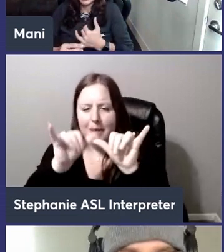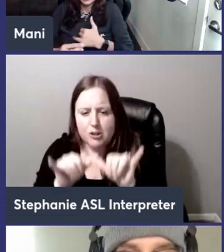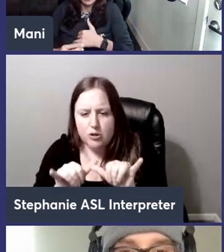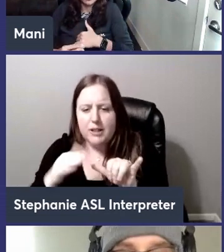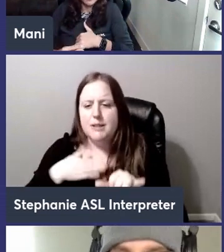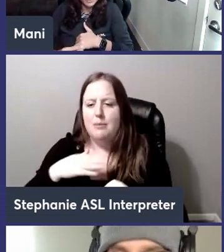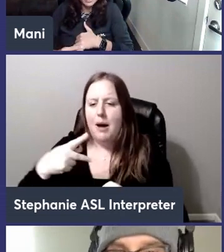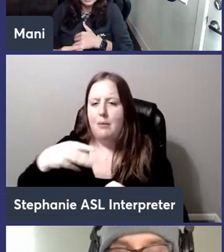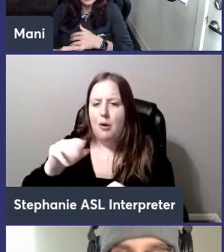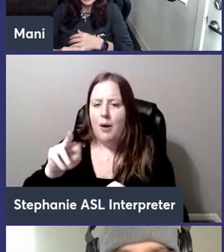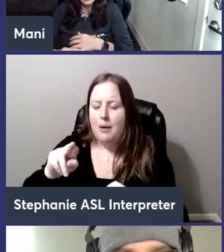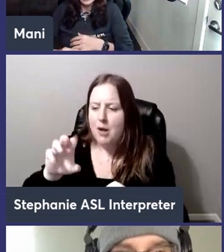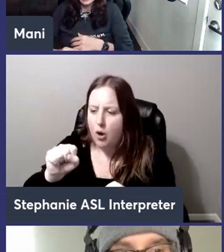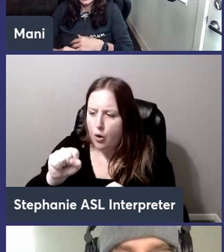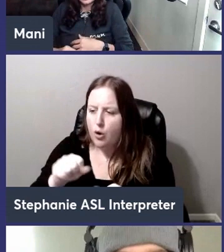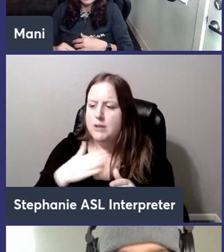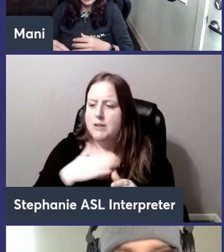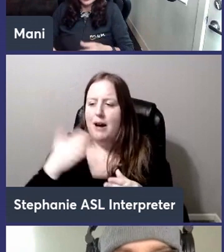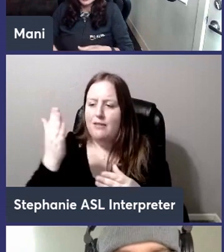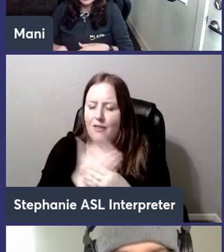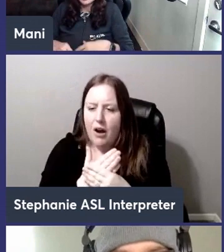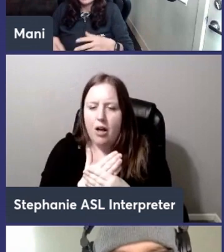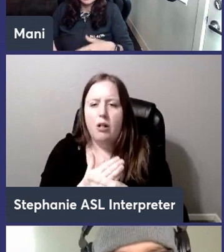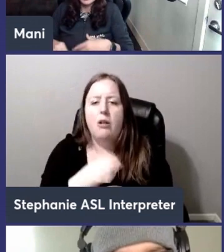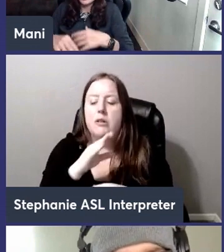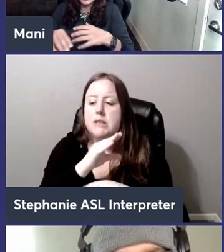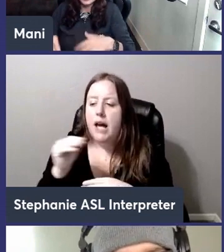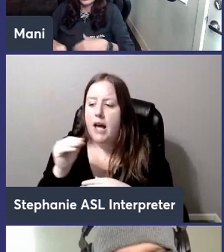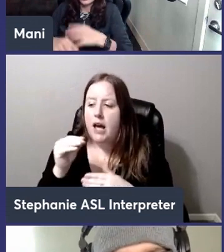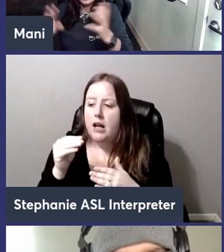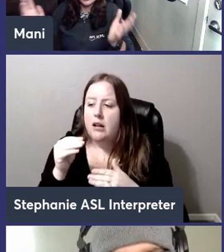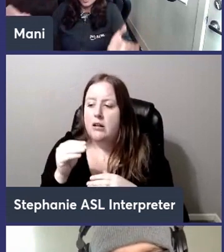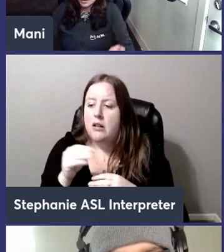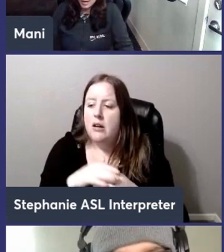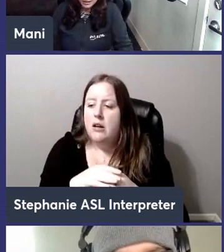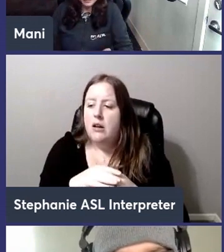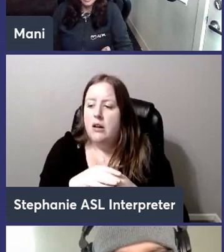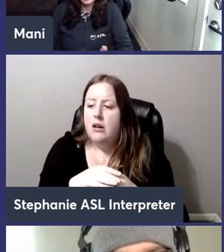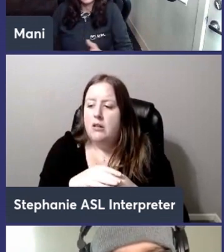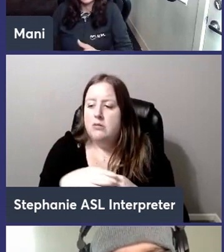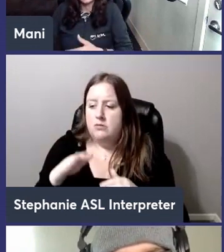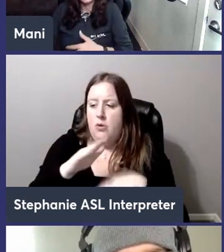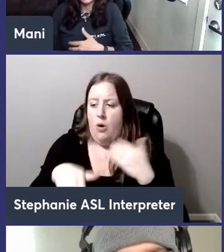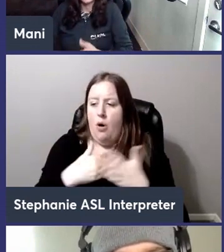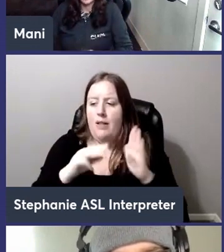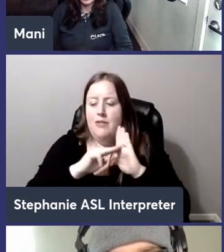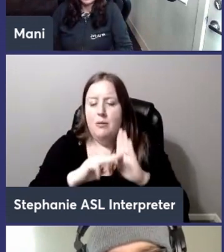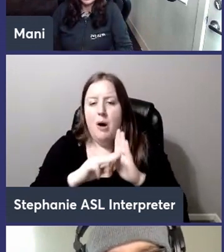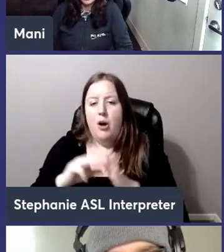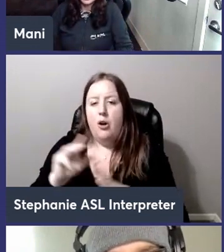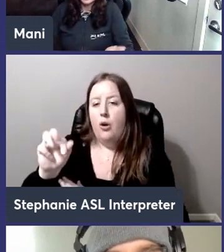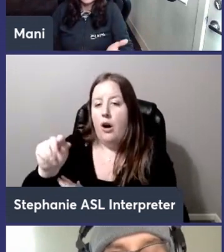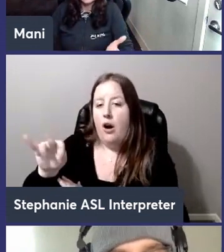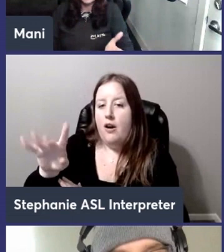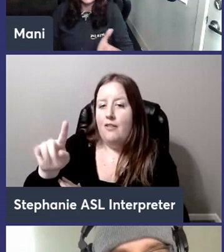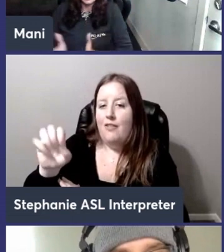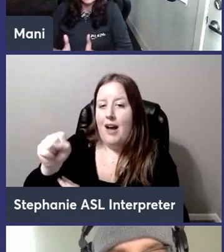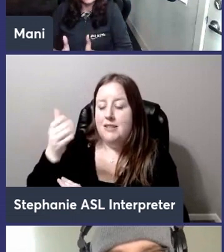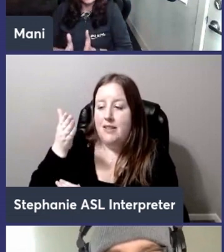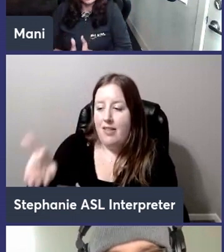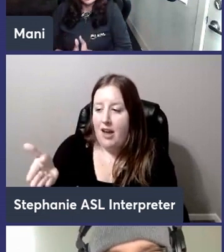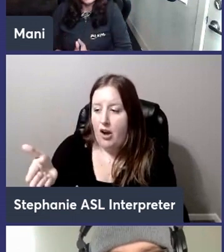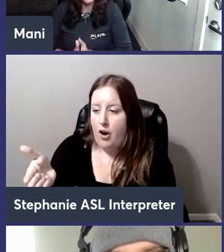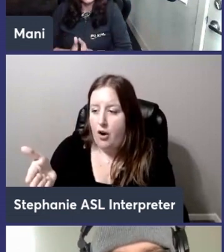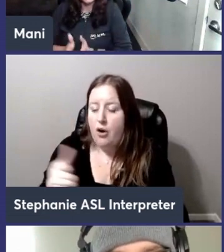How can I log files? And sometimes think of it like all the model artifacts which are there, and I want to